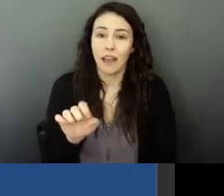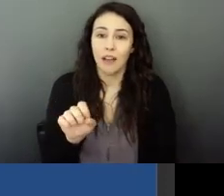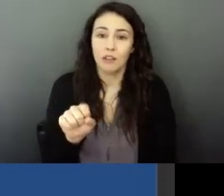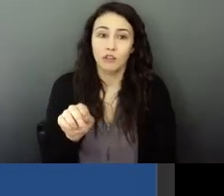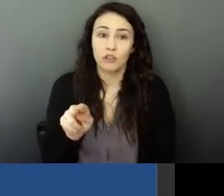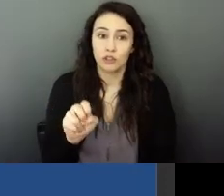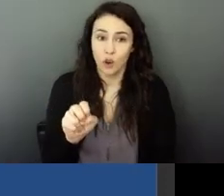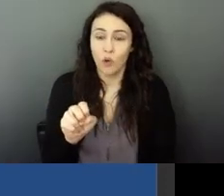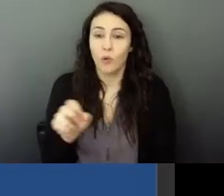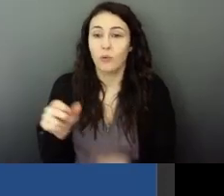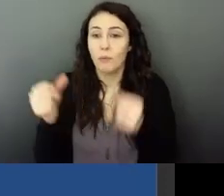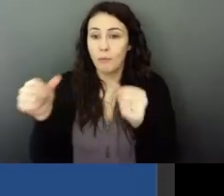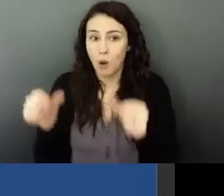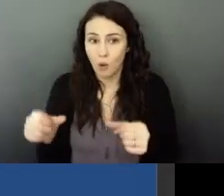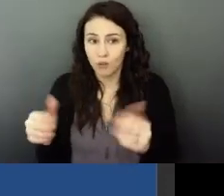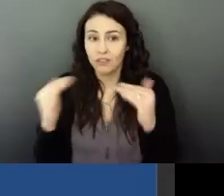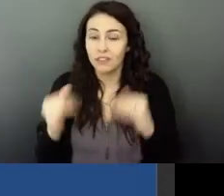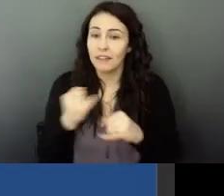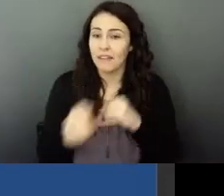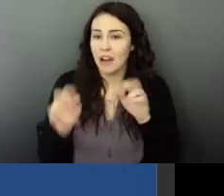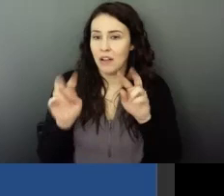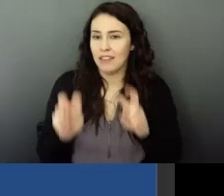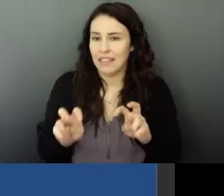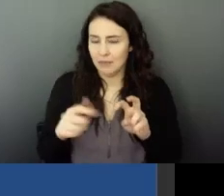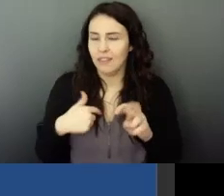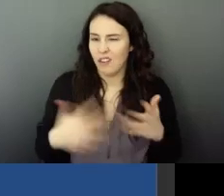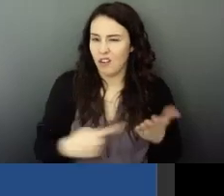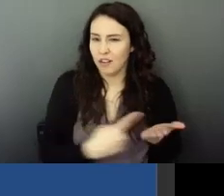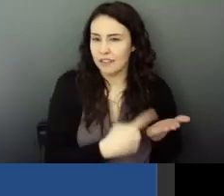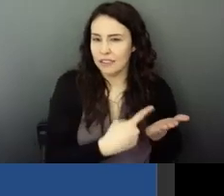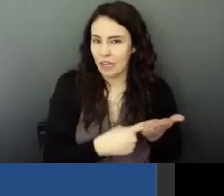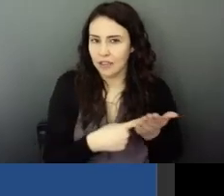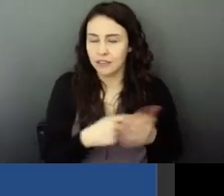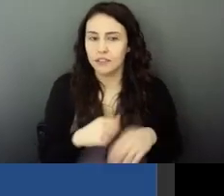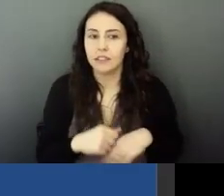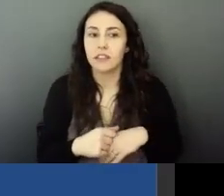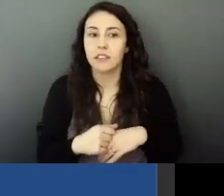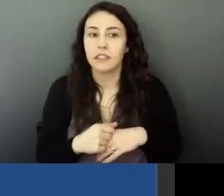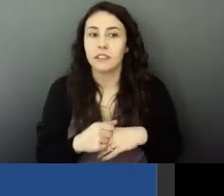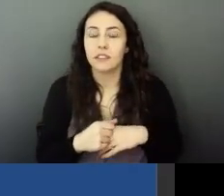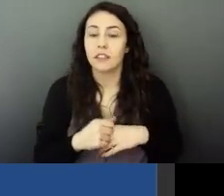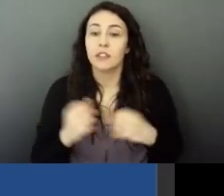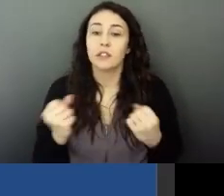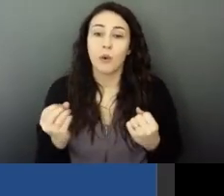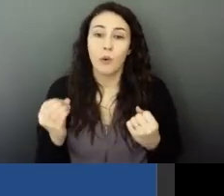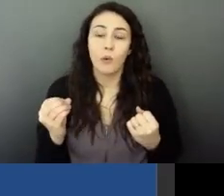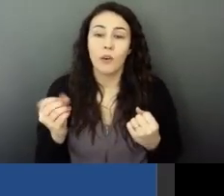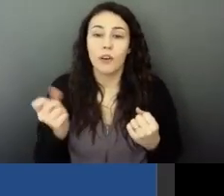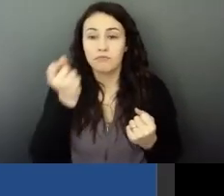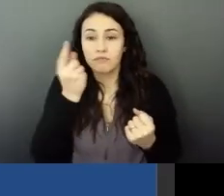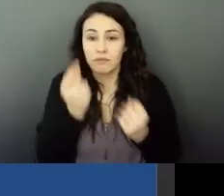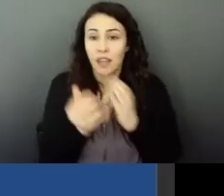assessments, which I talked a little bit about earlier. So the competencies,